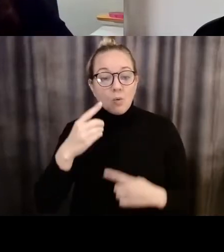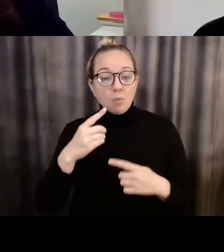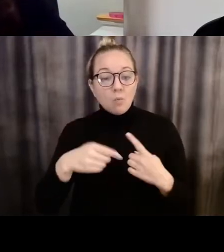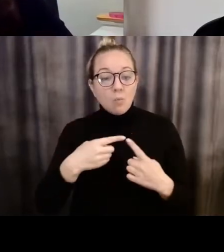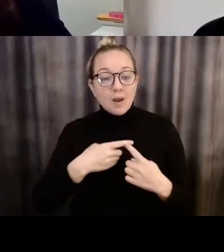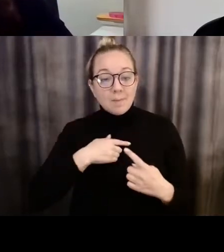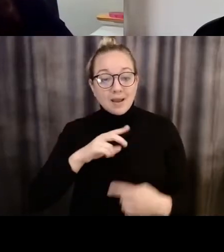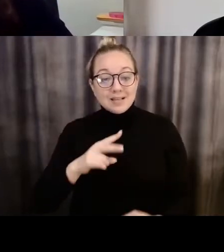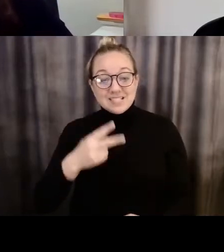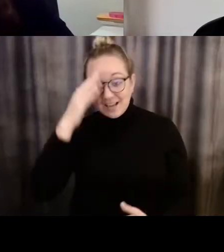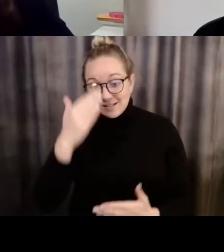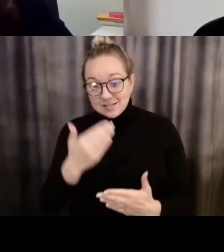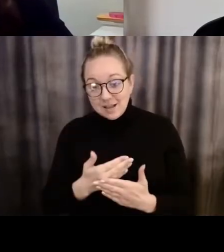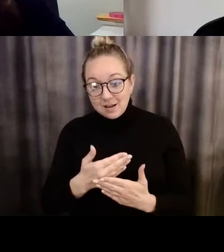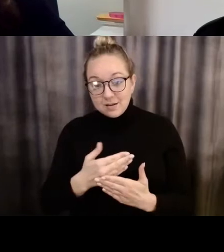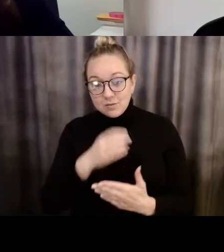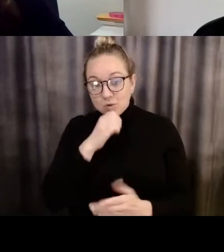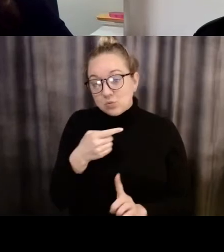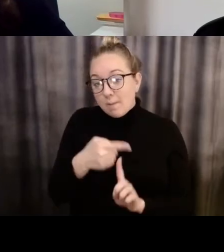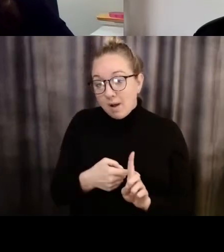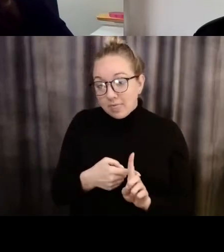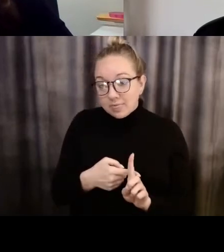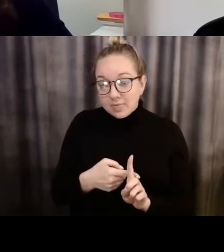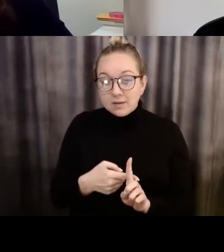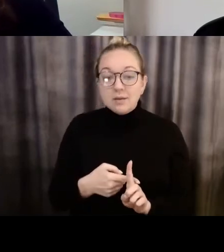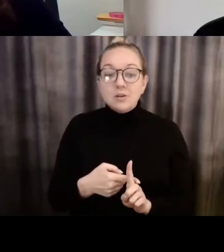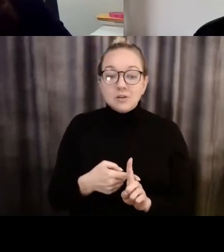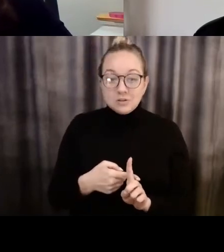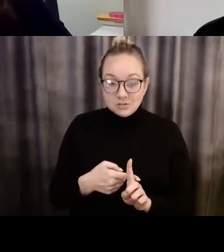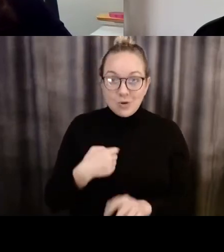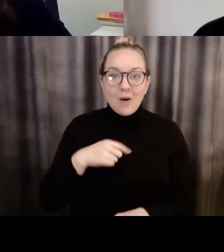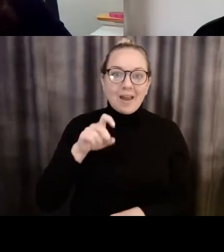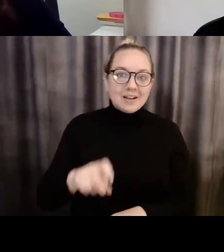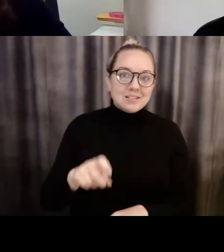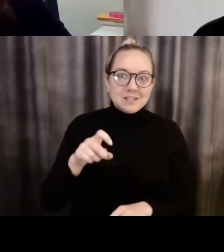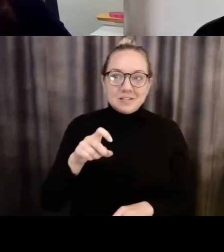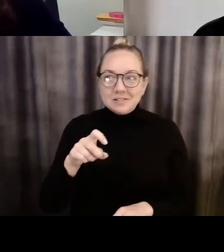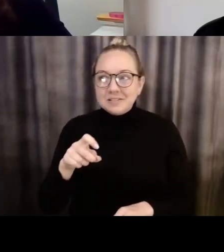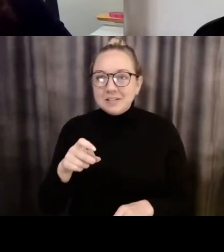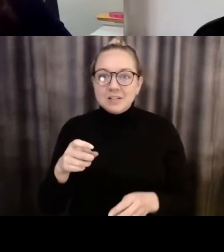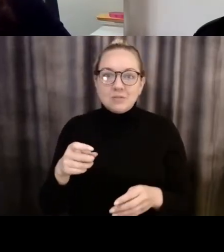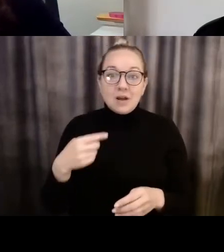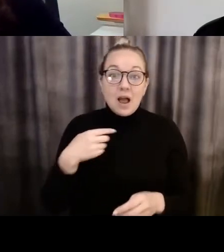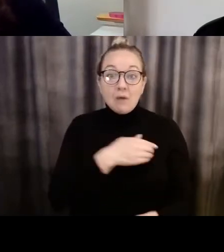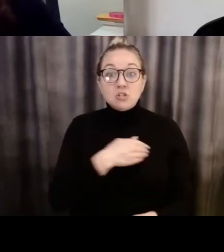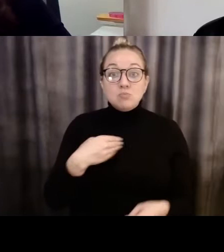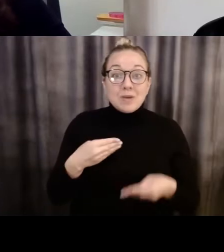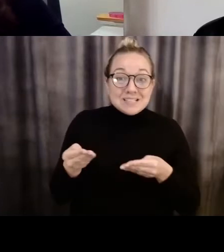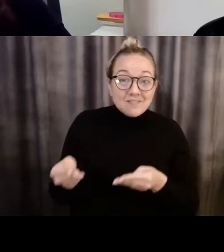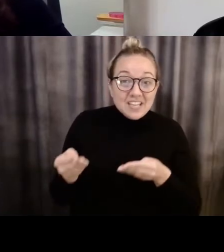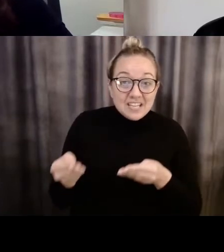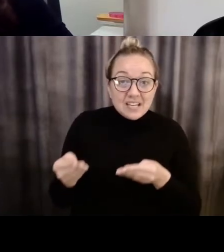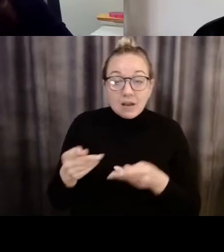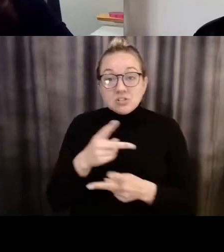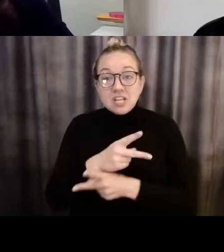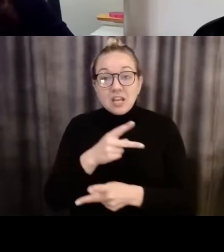was 1 month old. So I had to deal with newborn stuff, right? Like breastfeeding him. I had to go and travel to